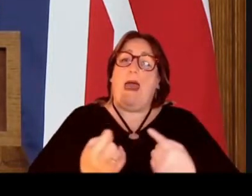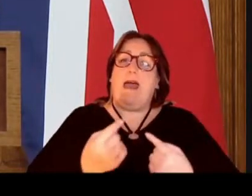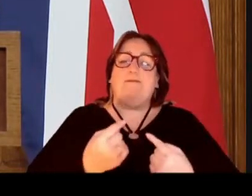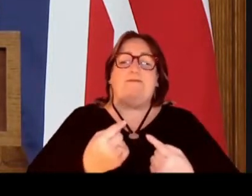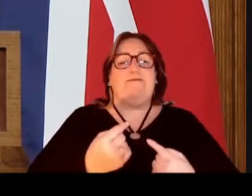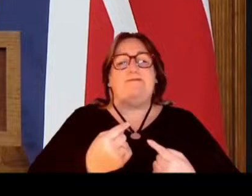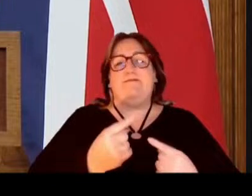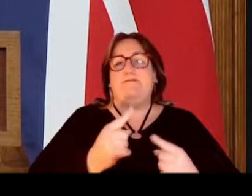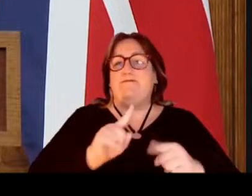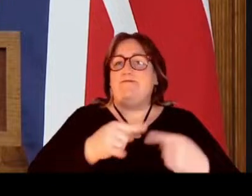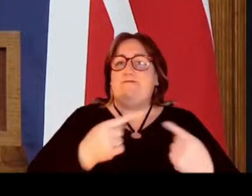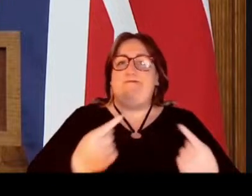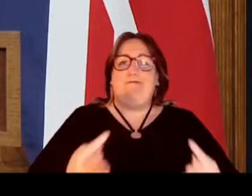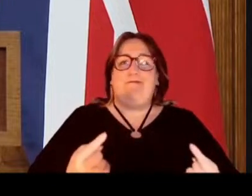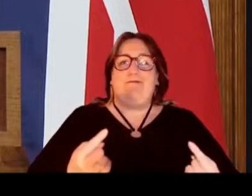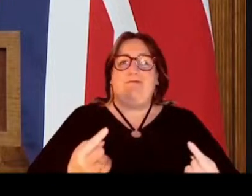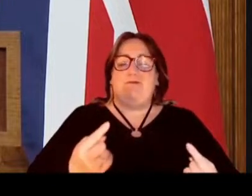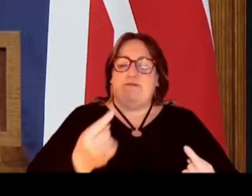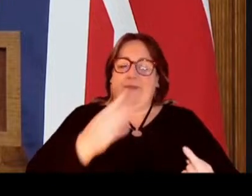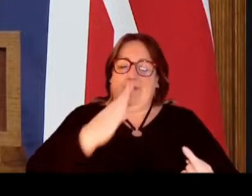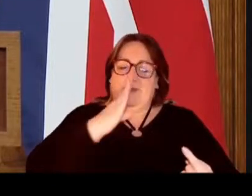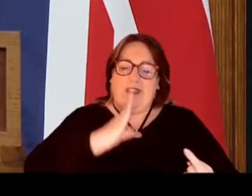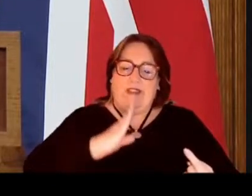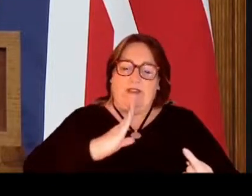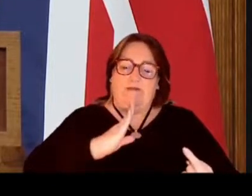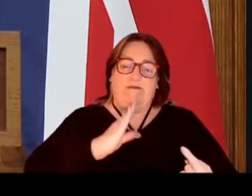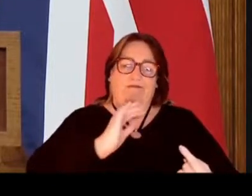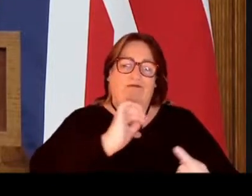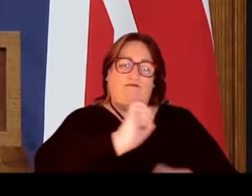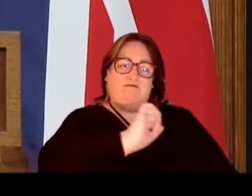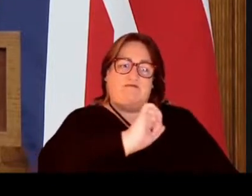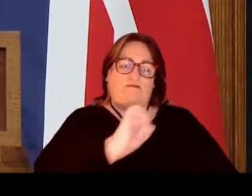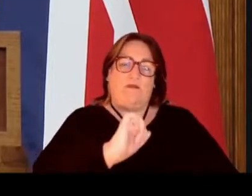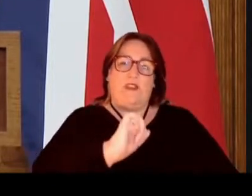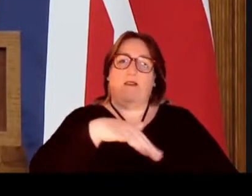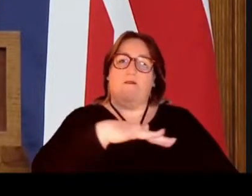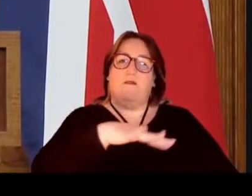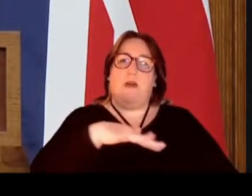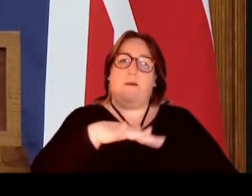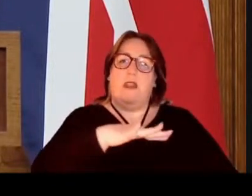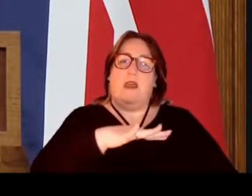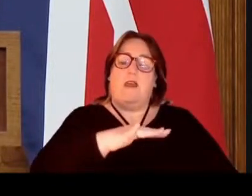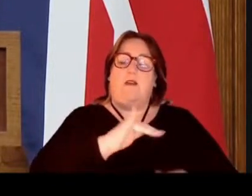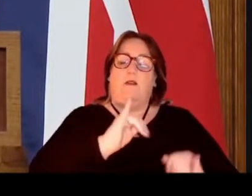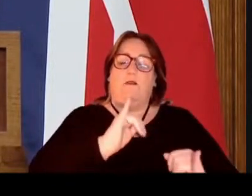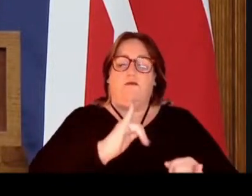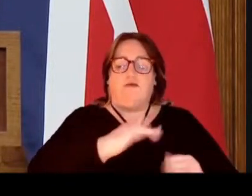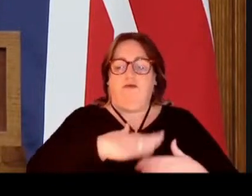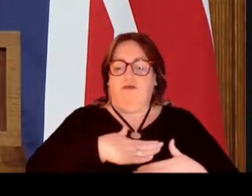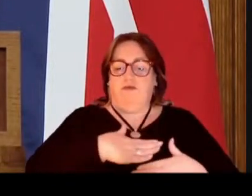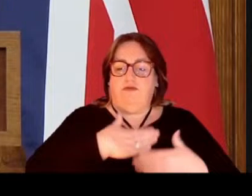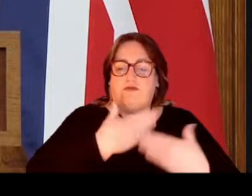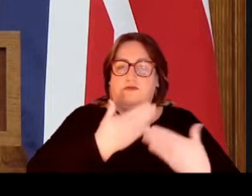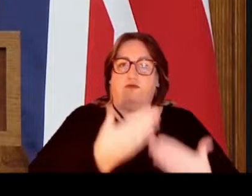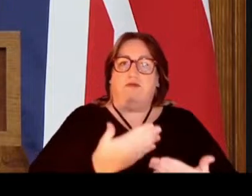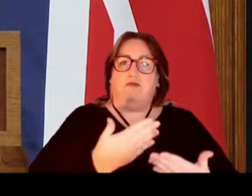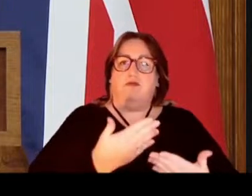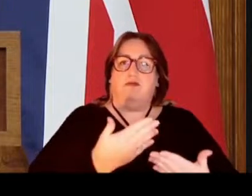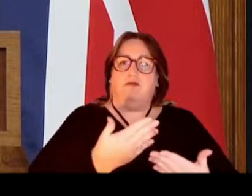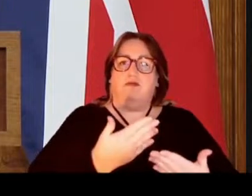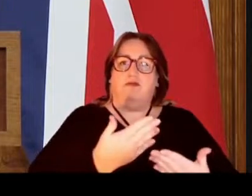remove the trauma from the lives of those who were injured. Their lives will never be the